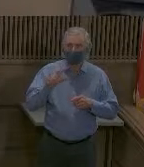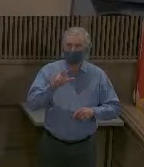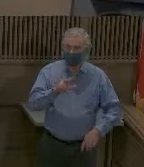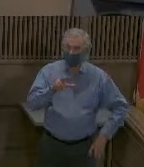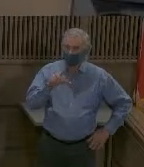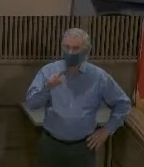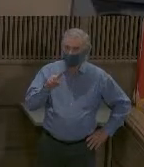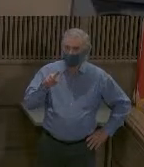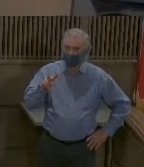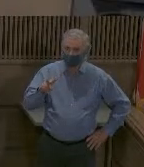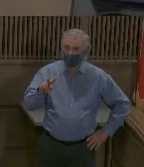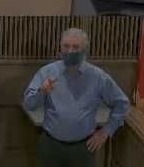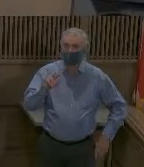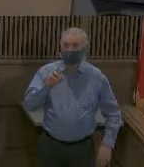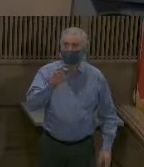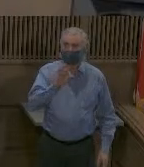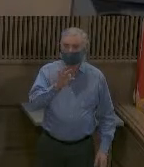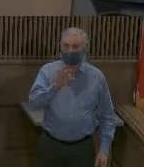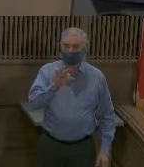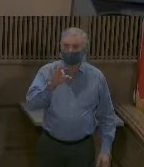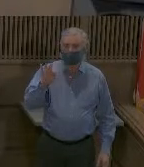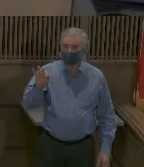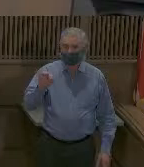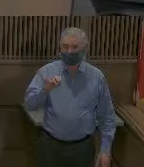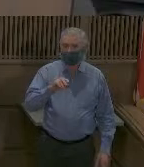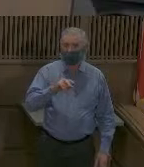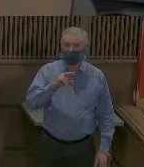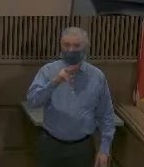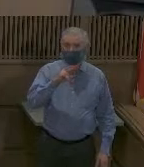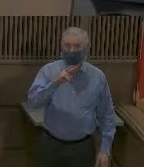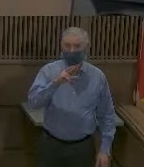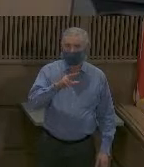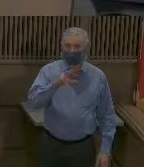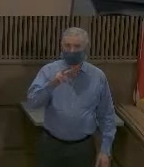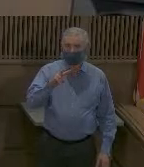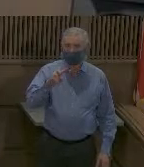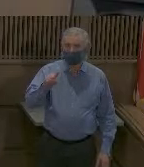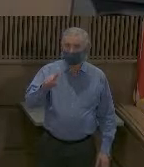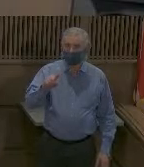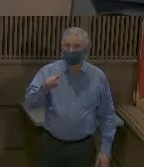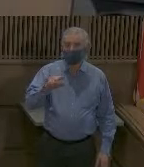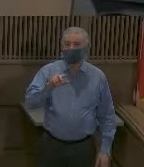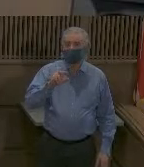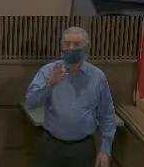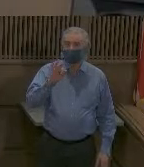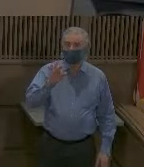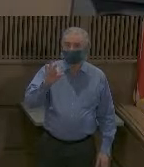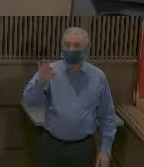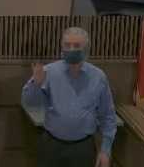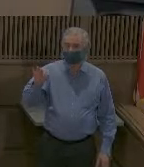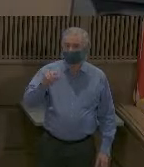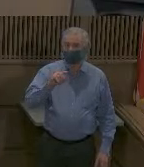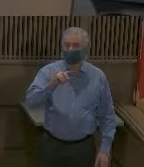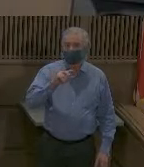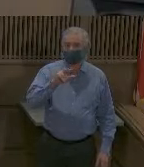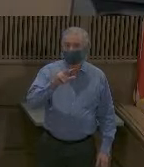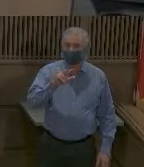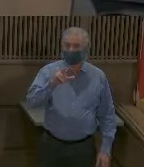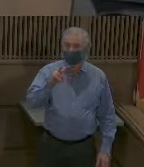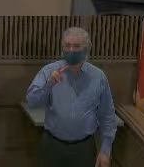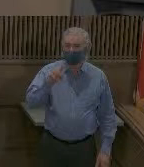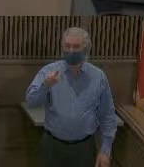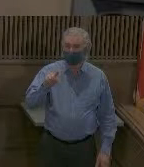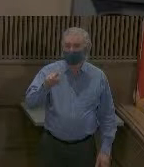229-312-1919, that's 1919. You can download the Phoebe Access mobile app to your phone and go that way and